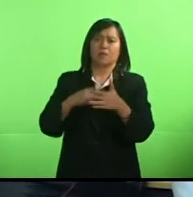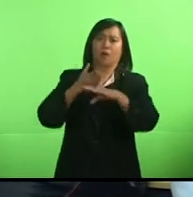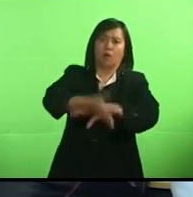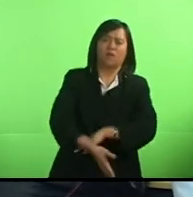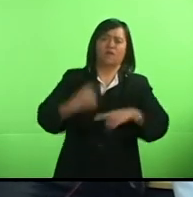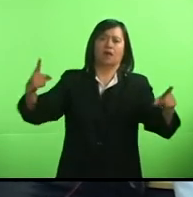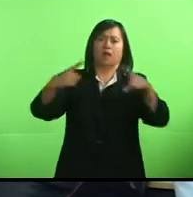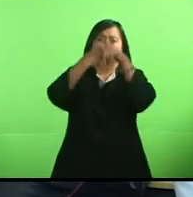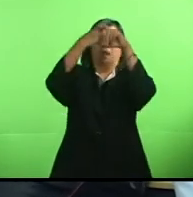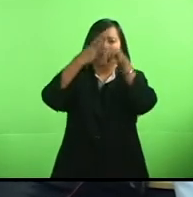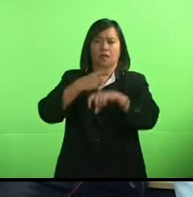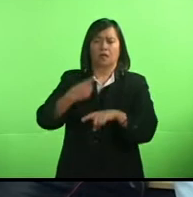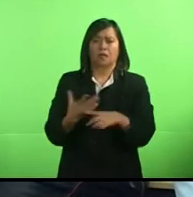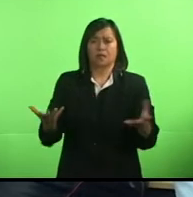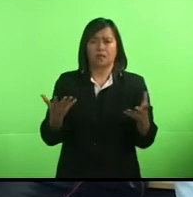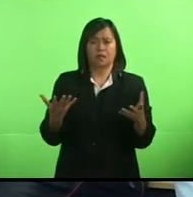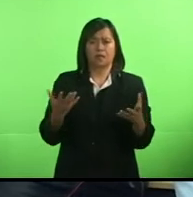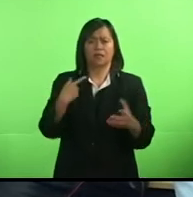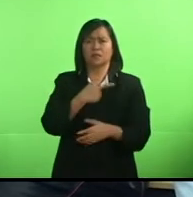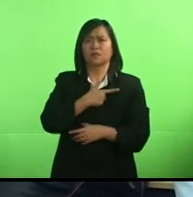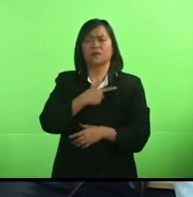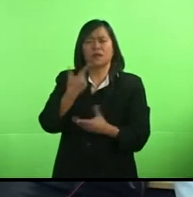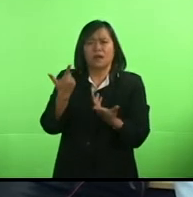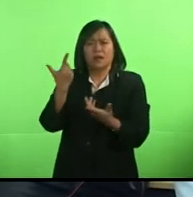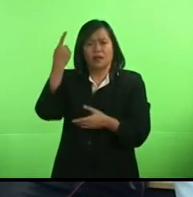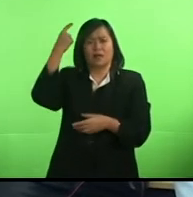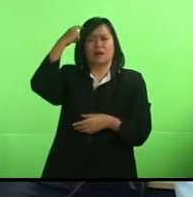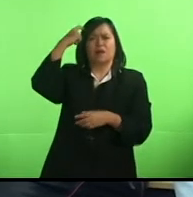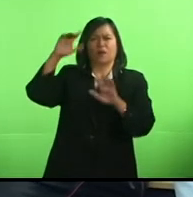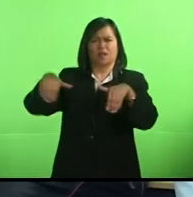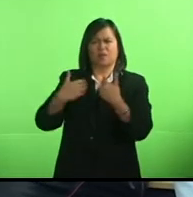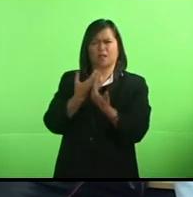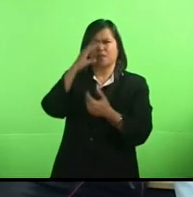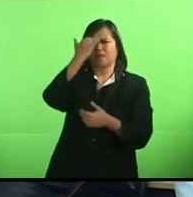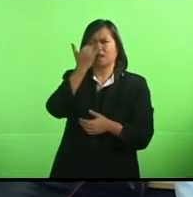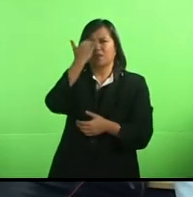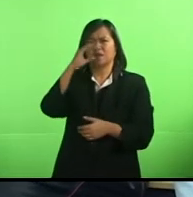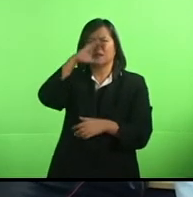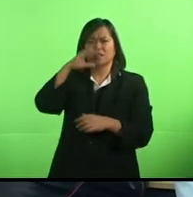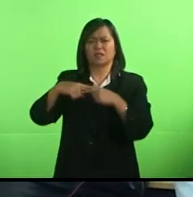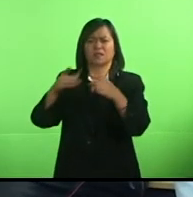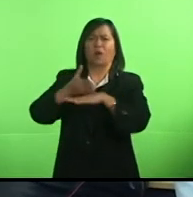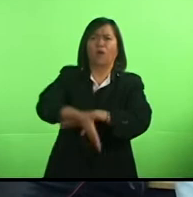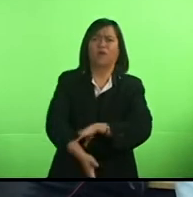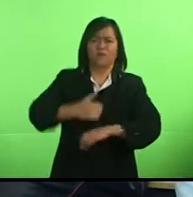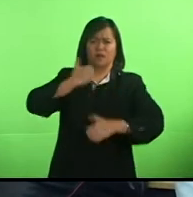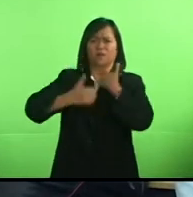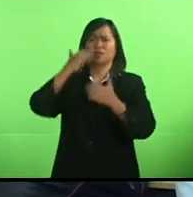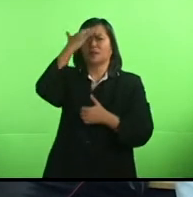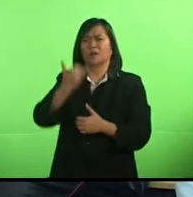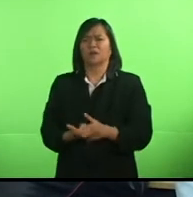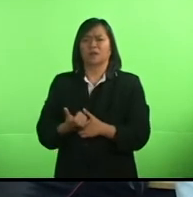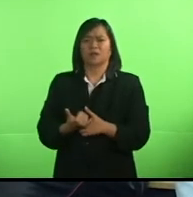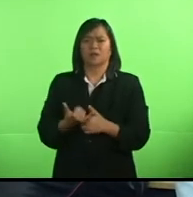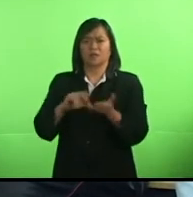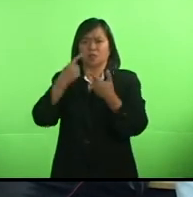And then why is he becoming so emotional about it? He's trying to persuade you to buy something from you or to do something